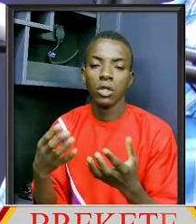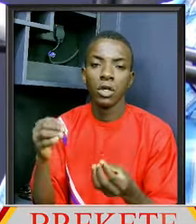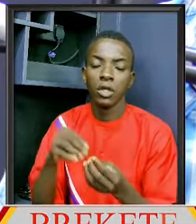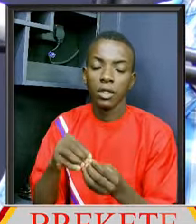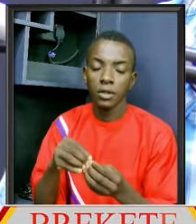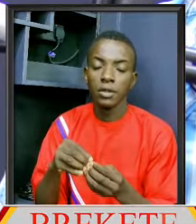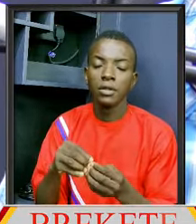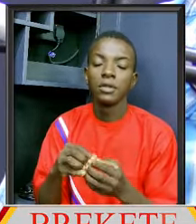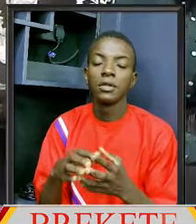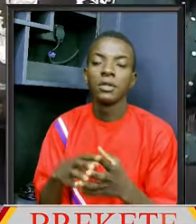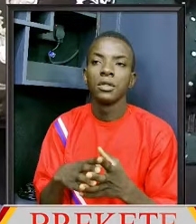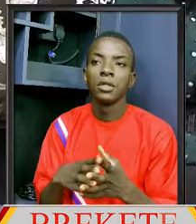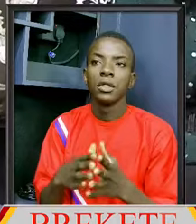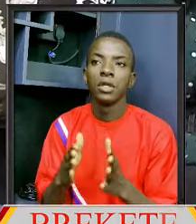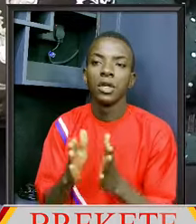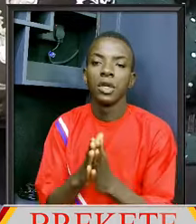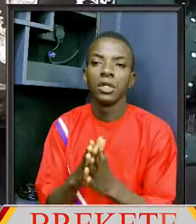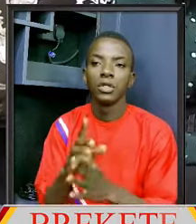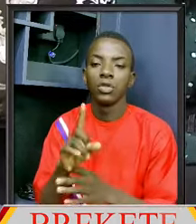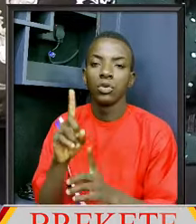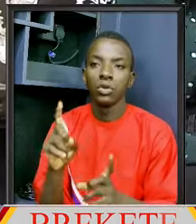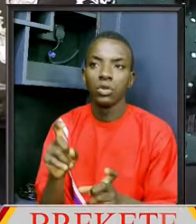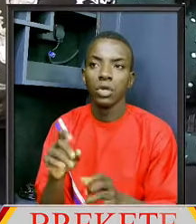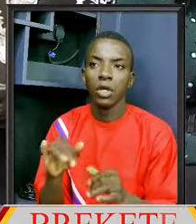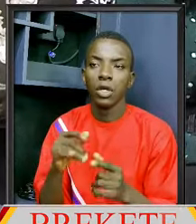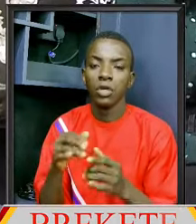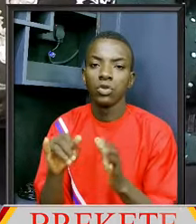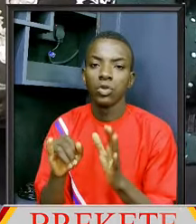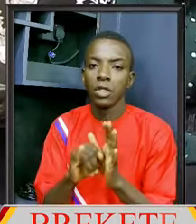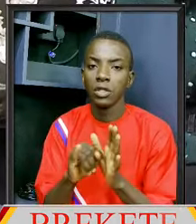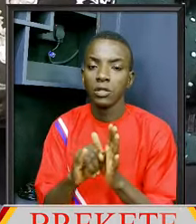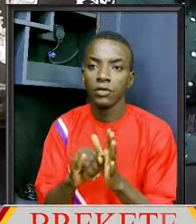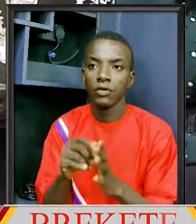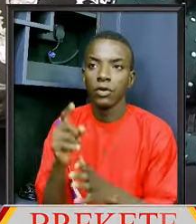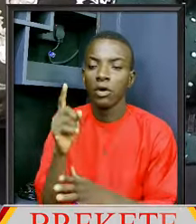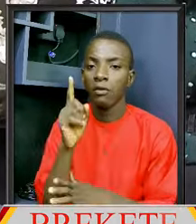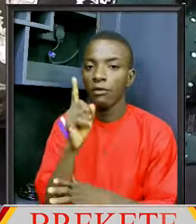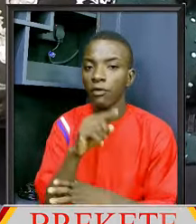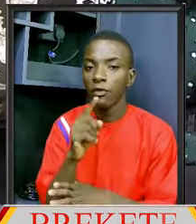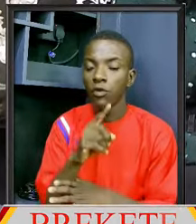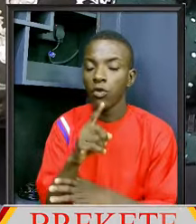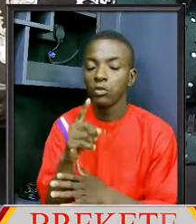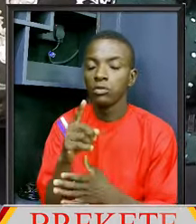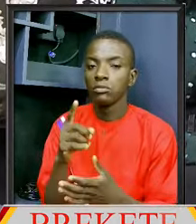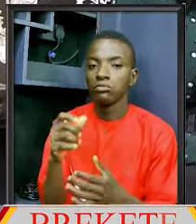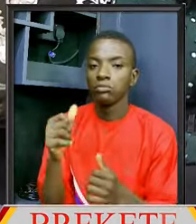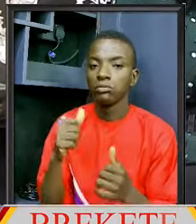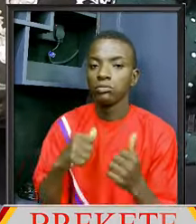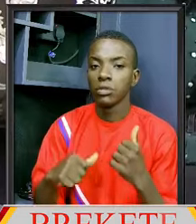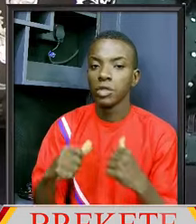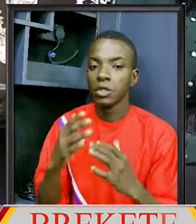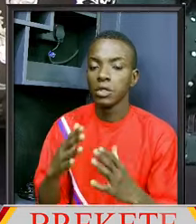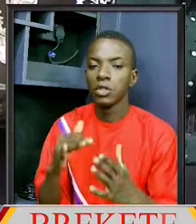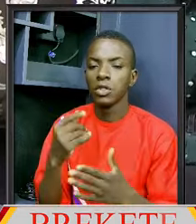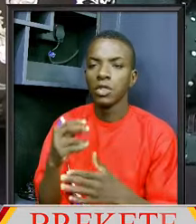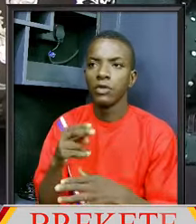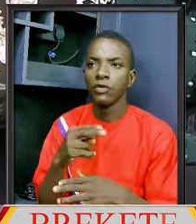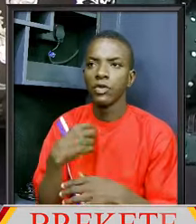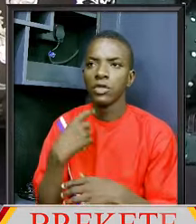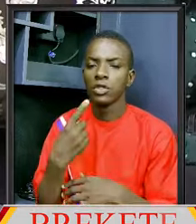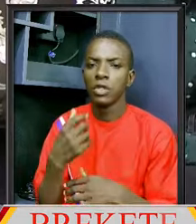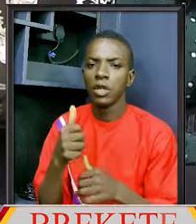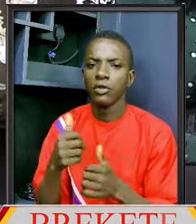add, you asked a question, how to identify a quack. Yes. So they have actually